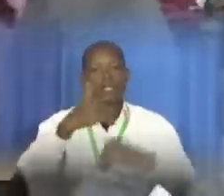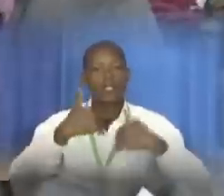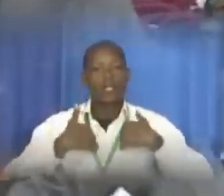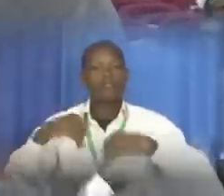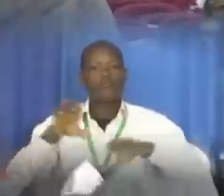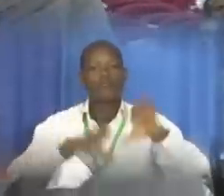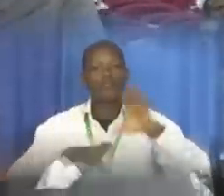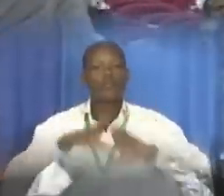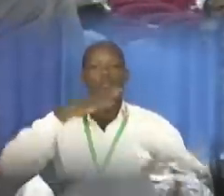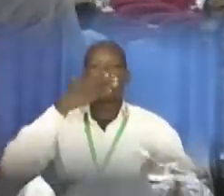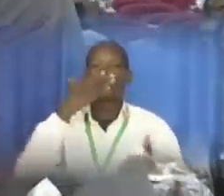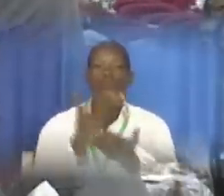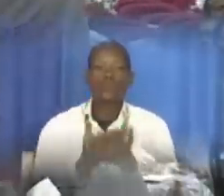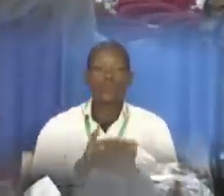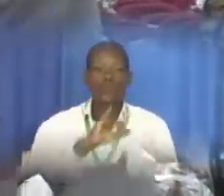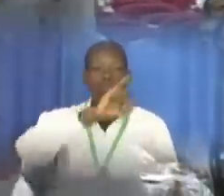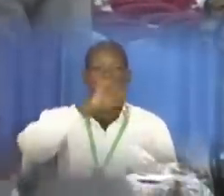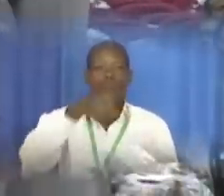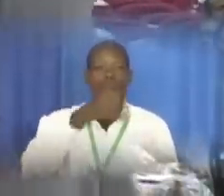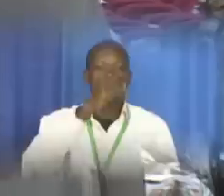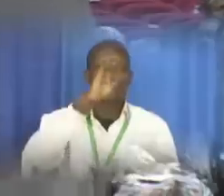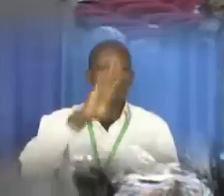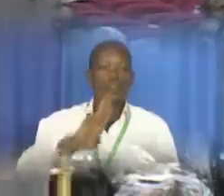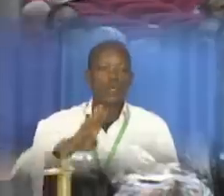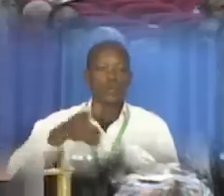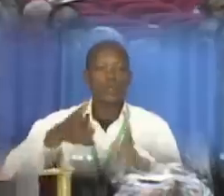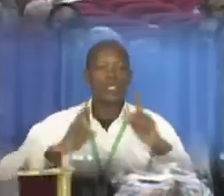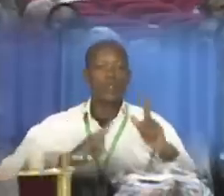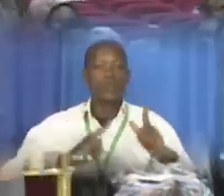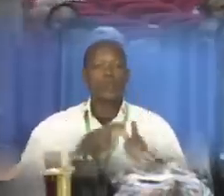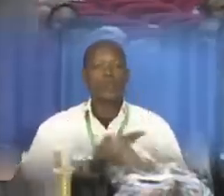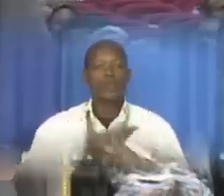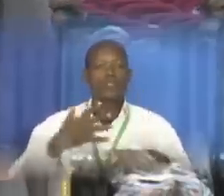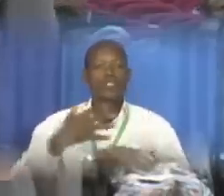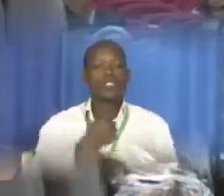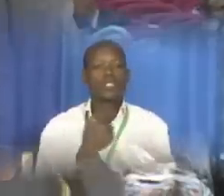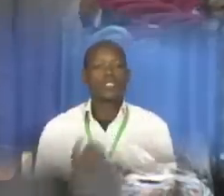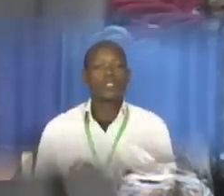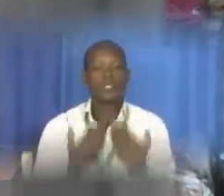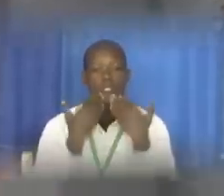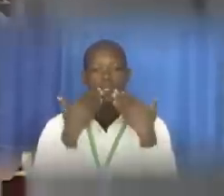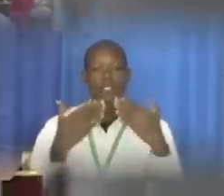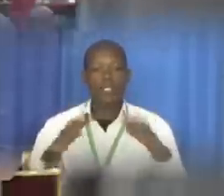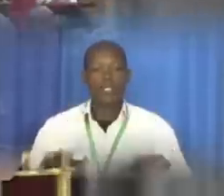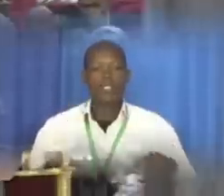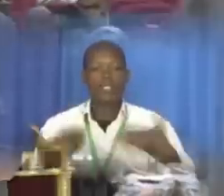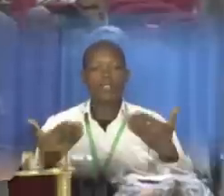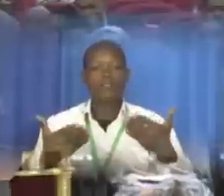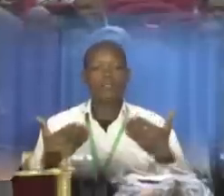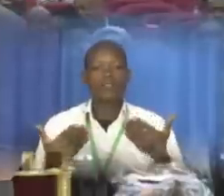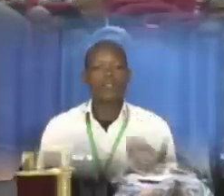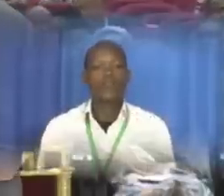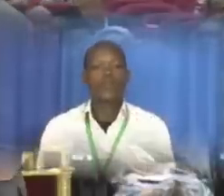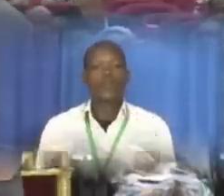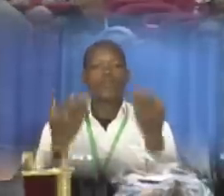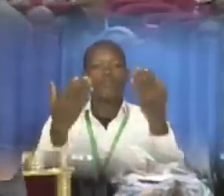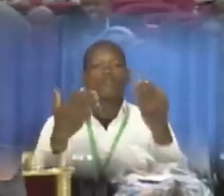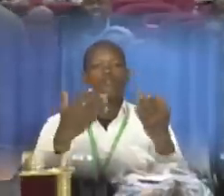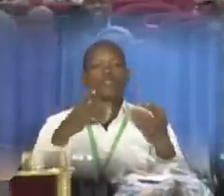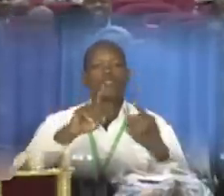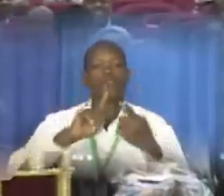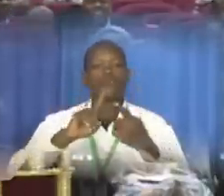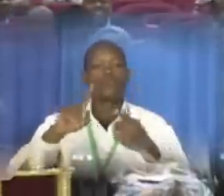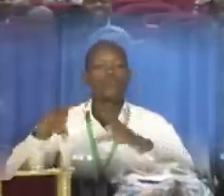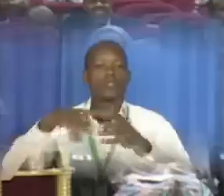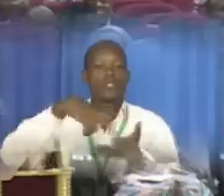job. Let's take our Thanksgiving offering and dance to the nearest basket. God bless you, ushers. You